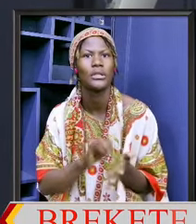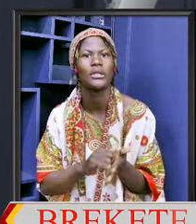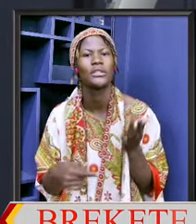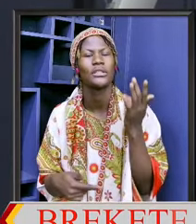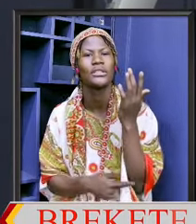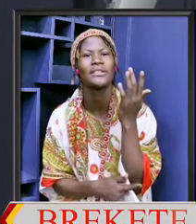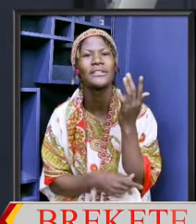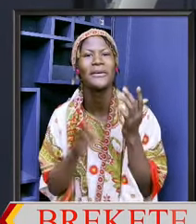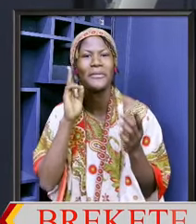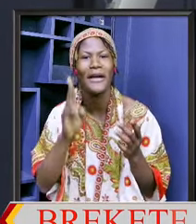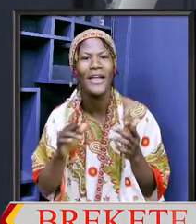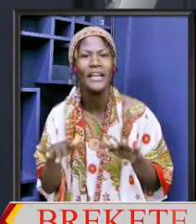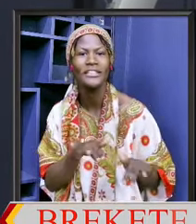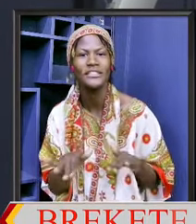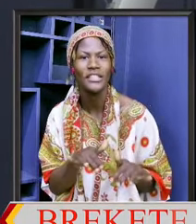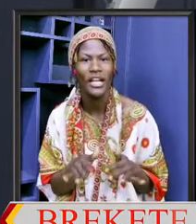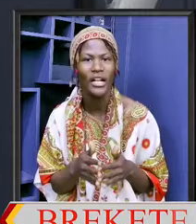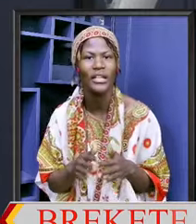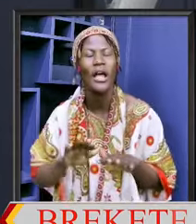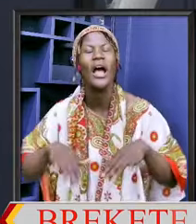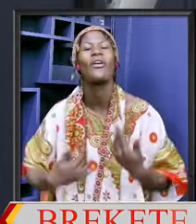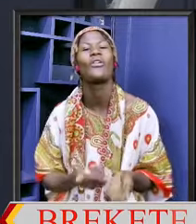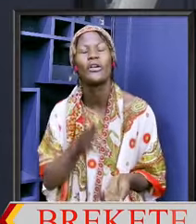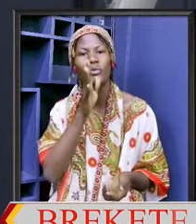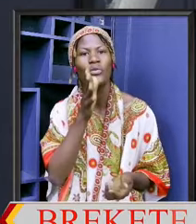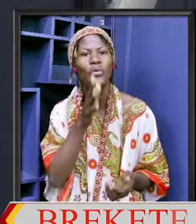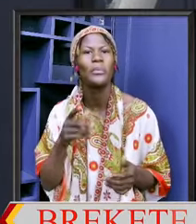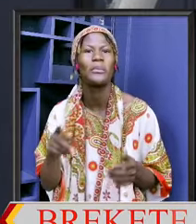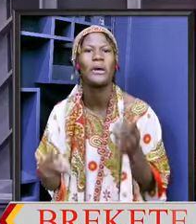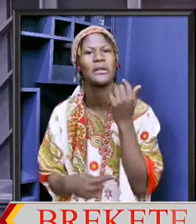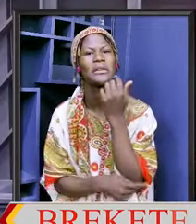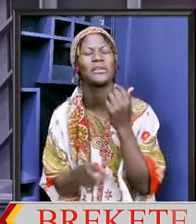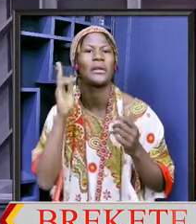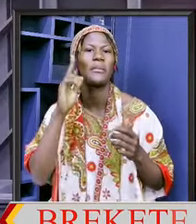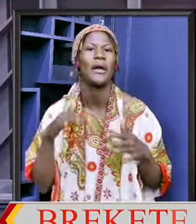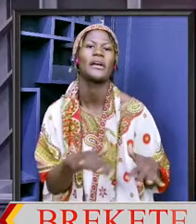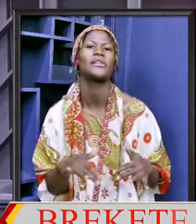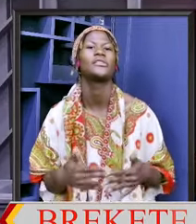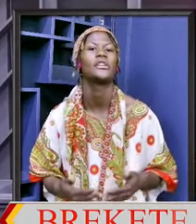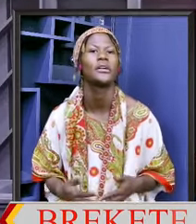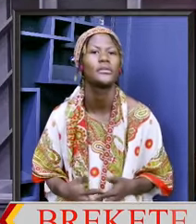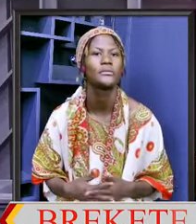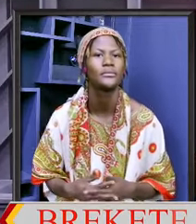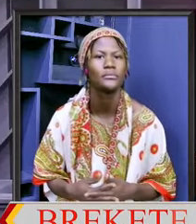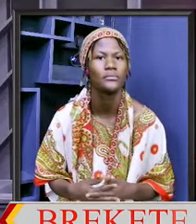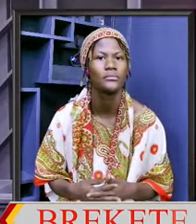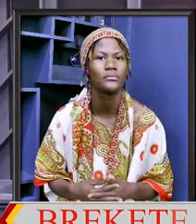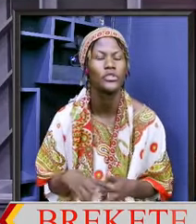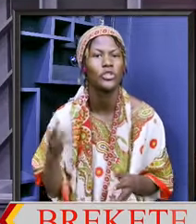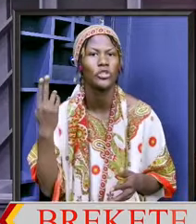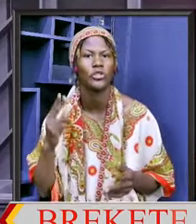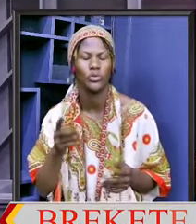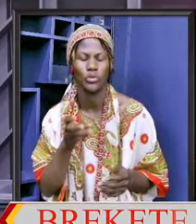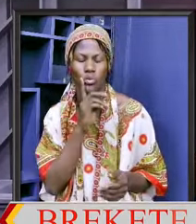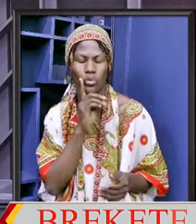How can a woman kidnap her own child? Use words carelessly like that.